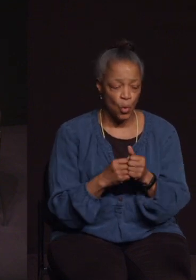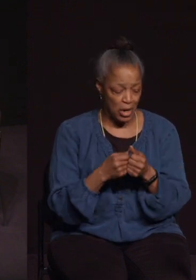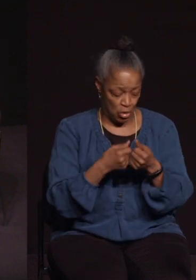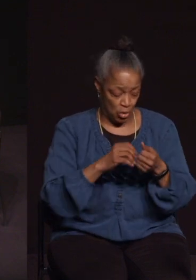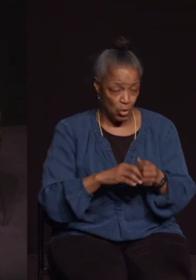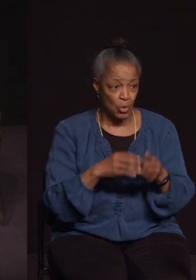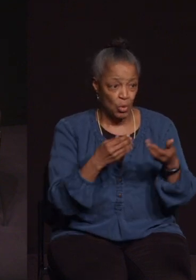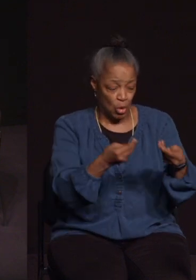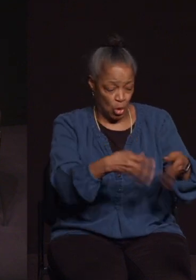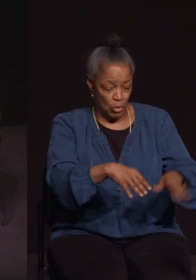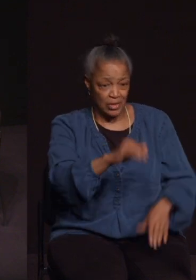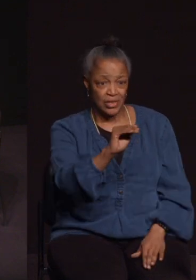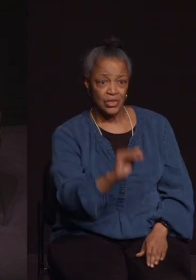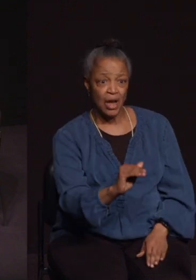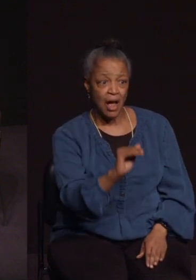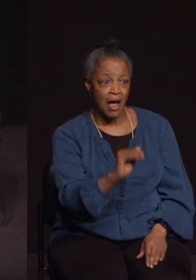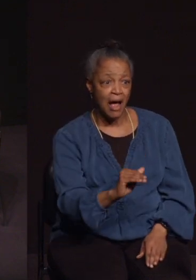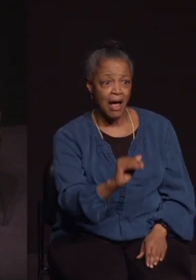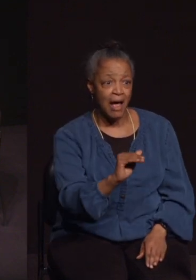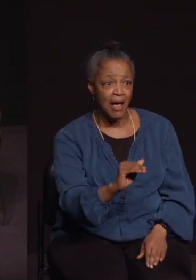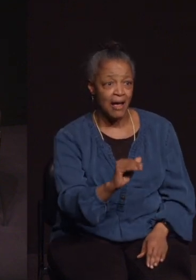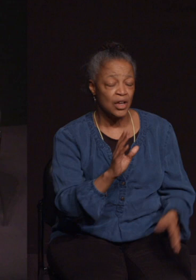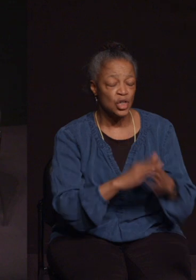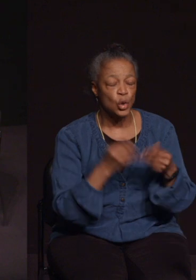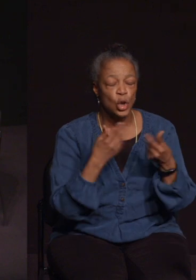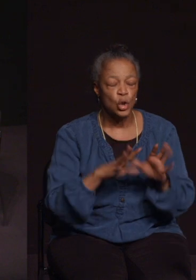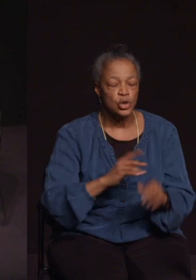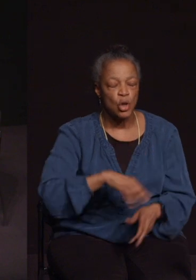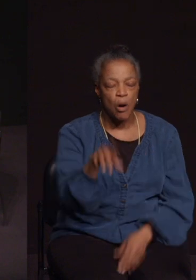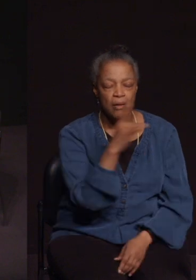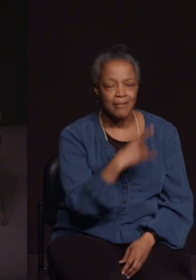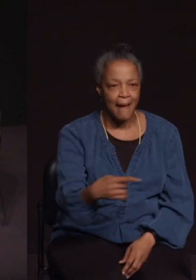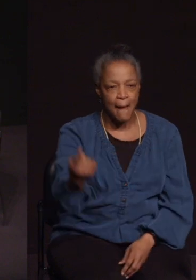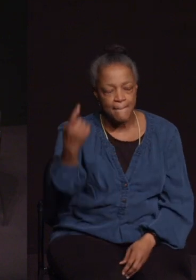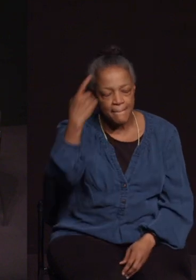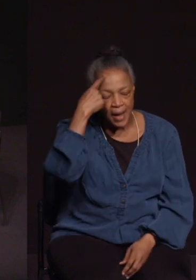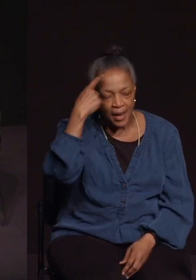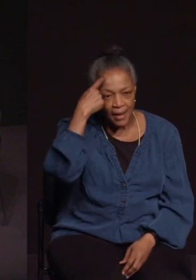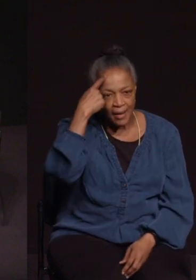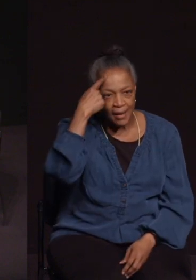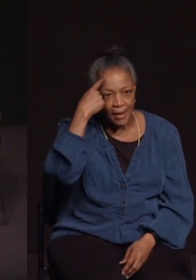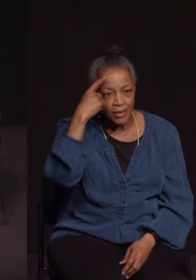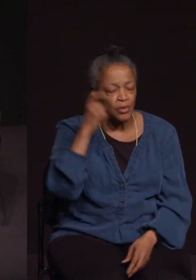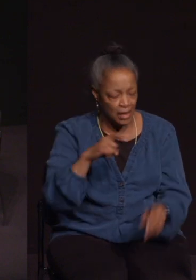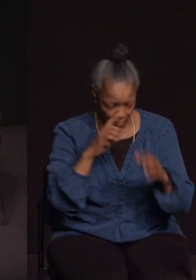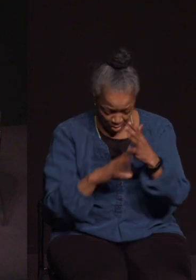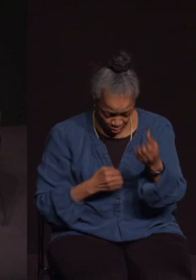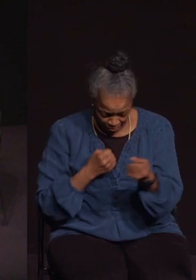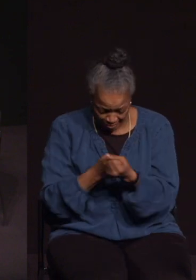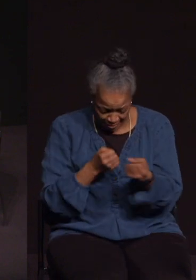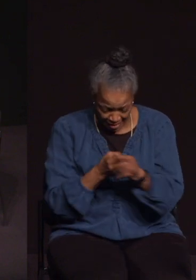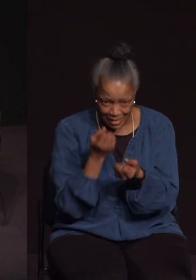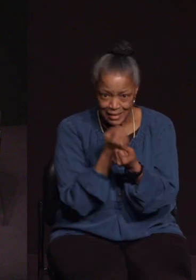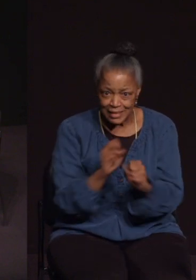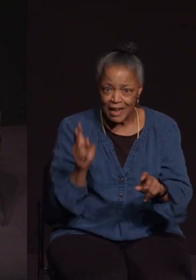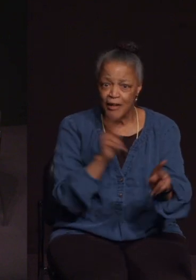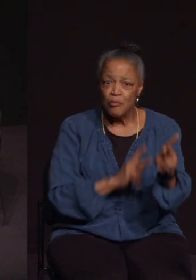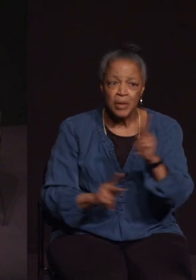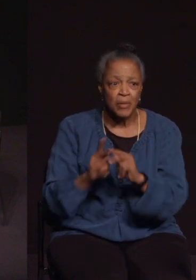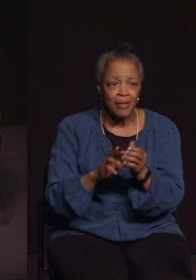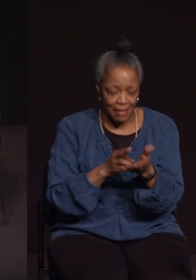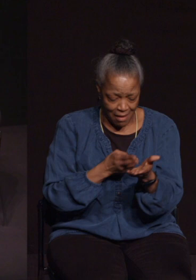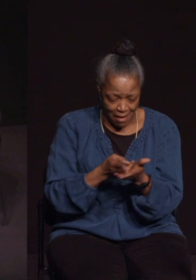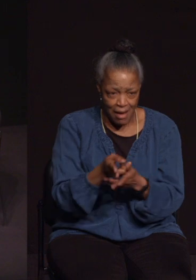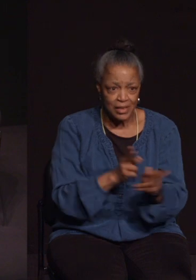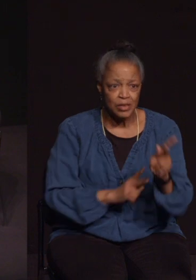child, you just about lose your damn mind. And you need people around you who are safe, who are honest,